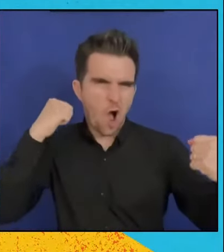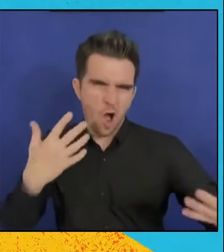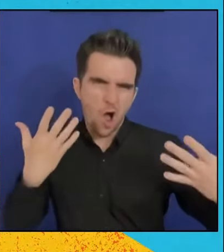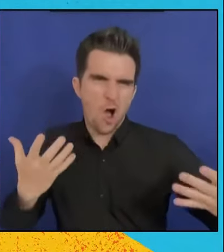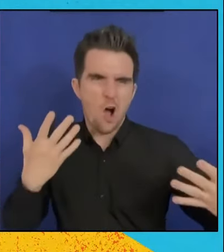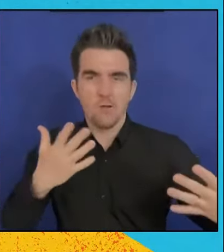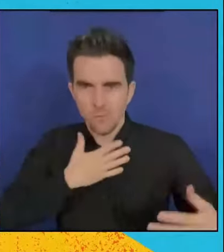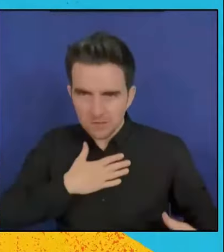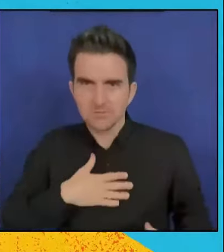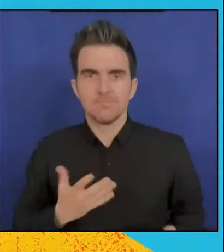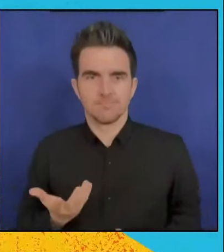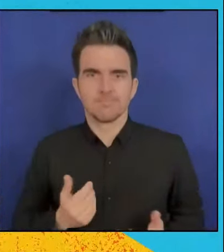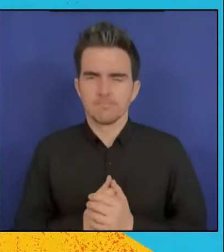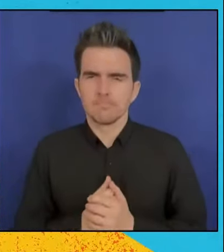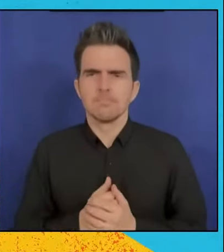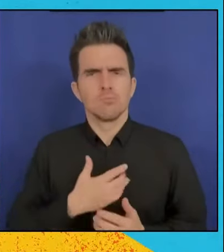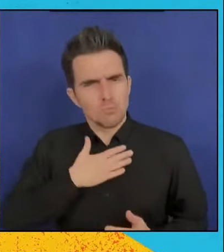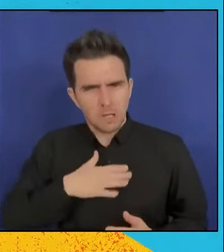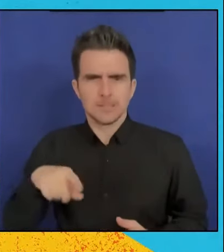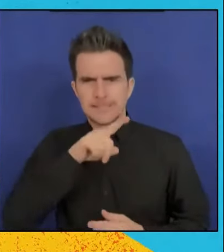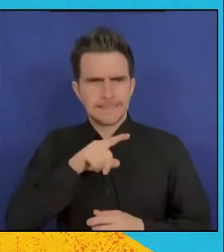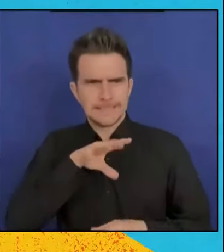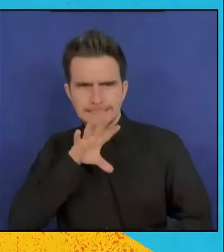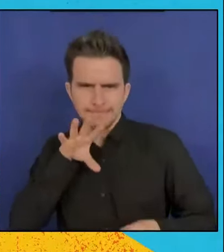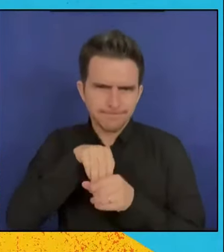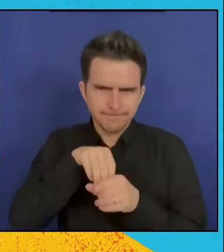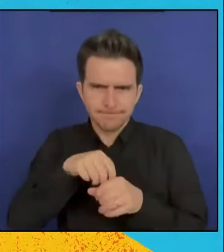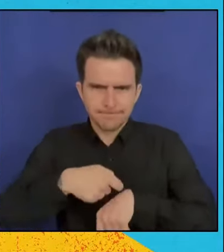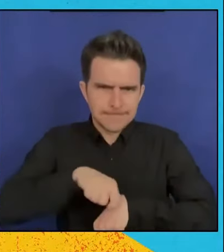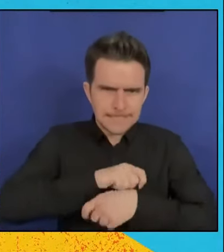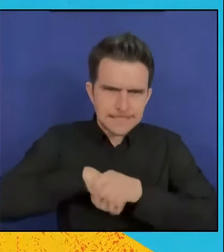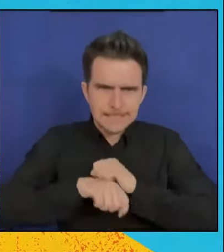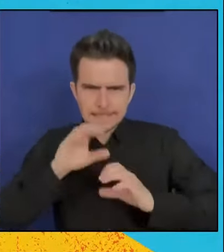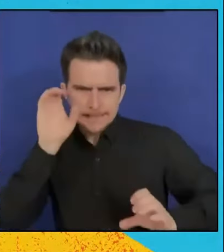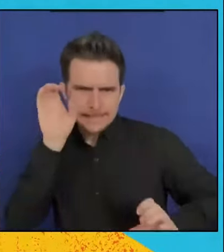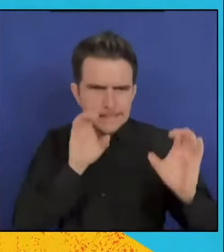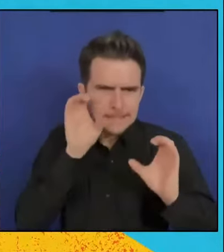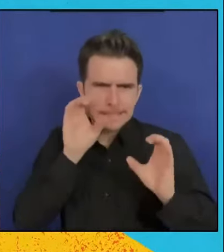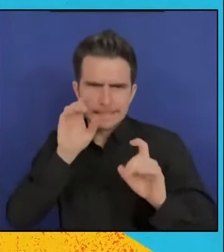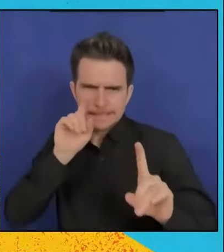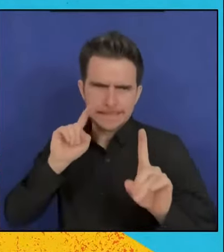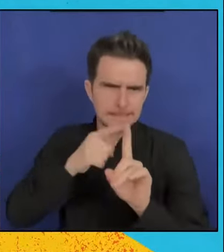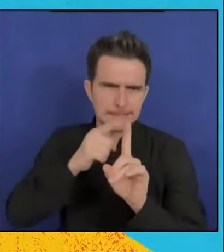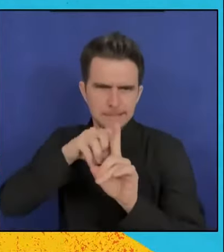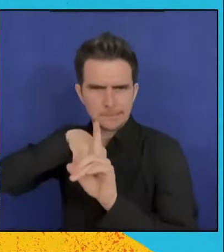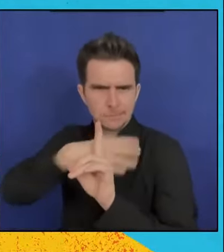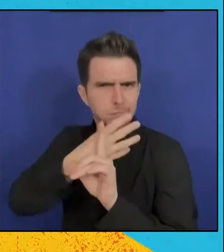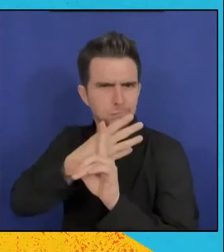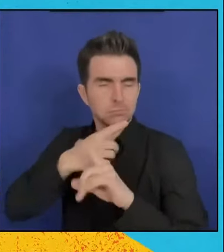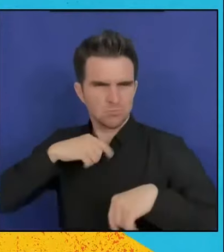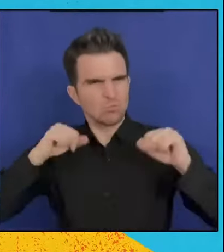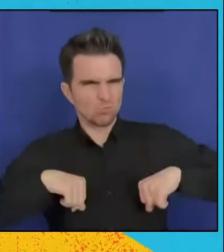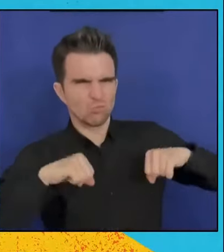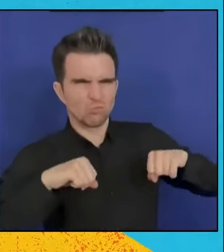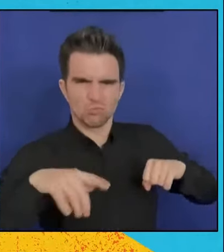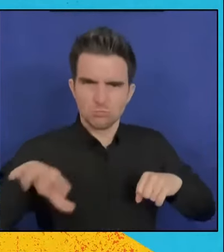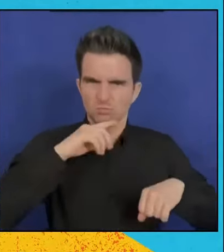are." So let's try this. Are you ready to get to work? Yes, we are. Louder. Yes. Are you ready to get to